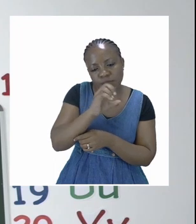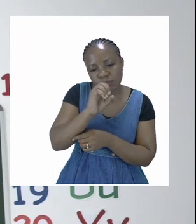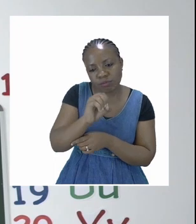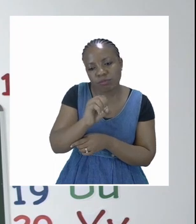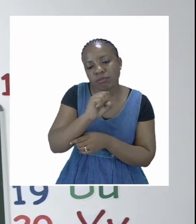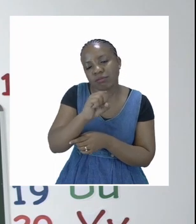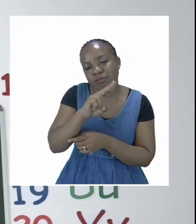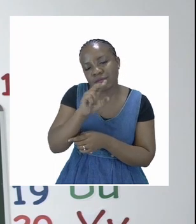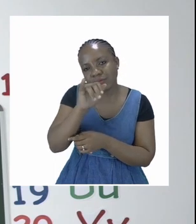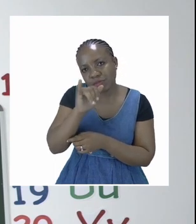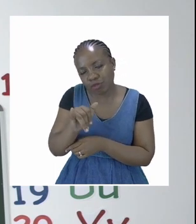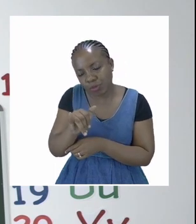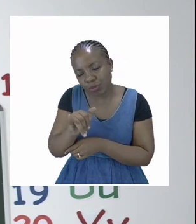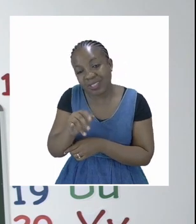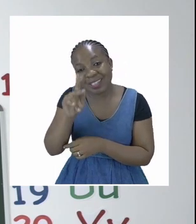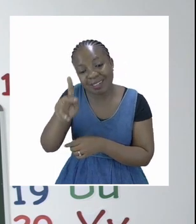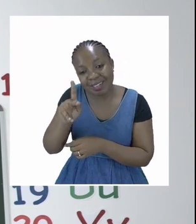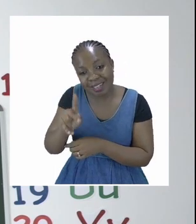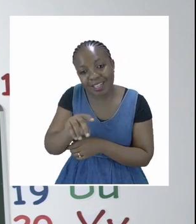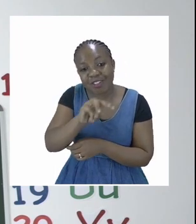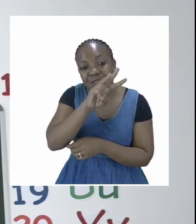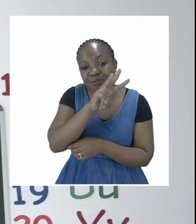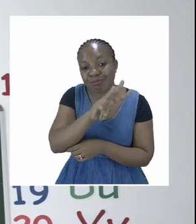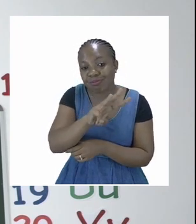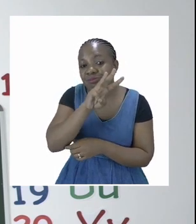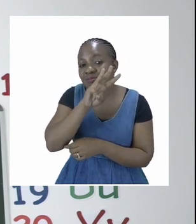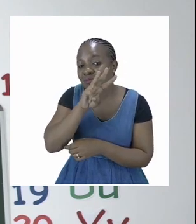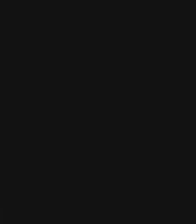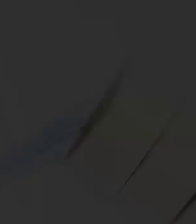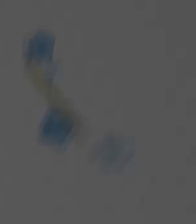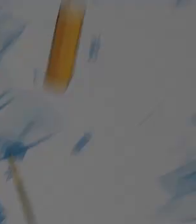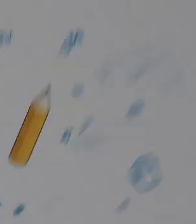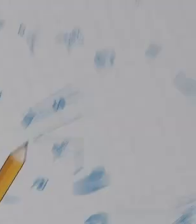our website, Zoshi Online.